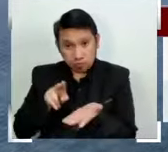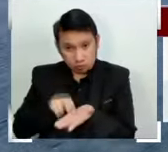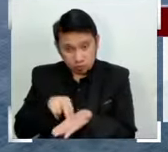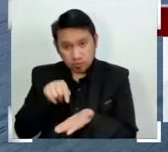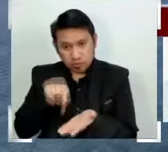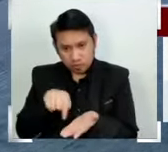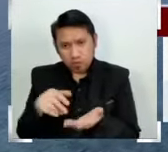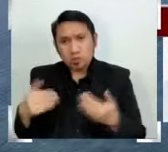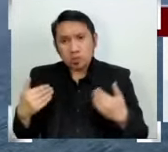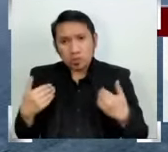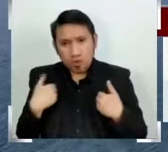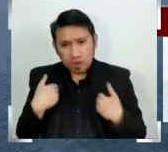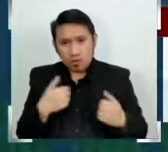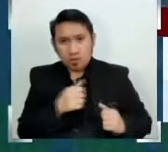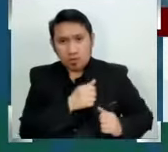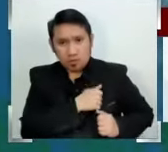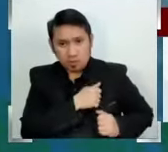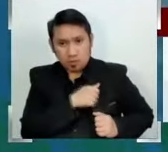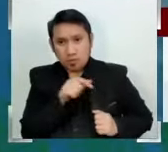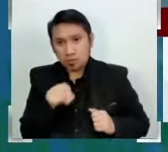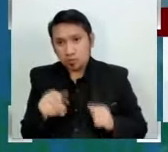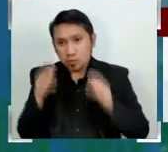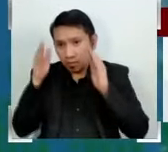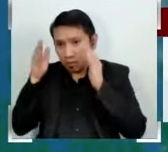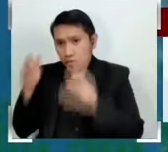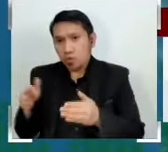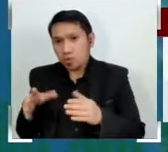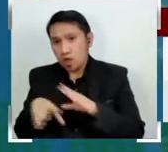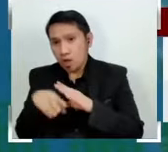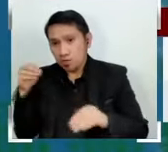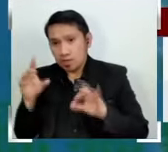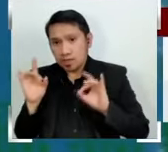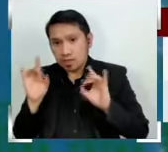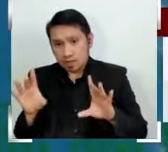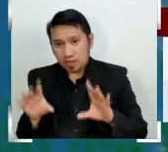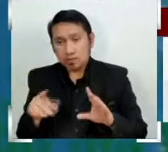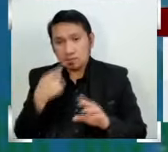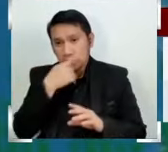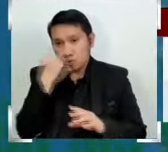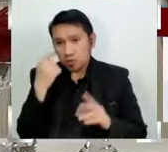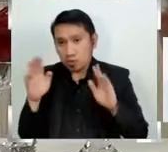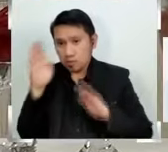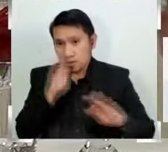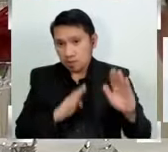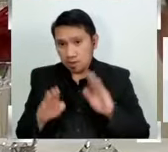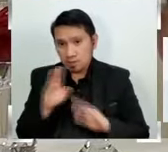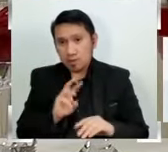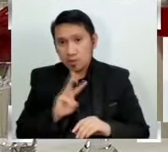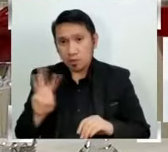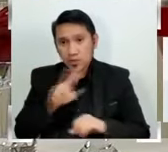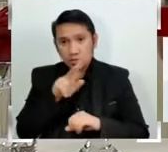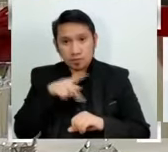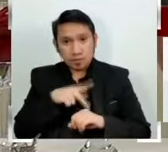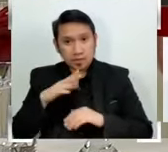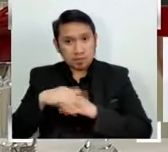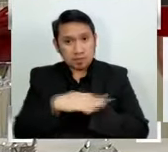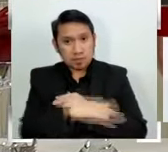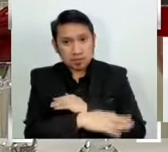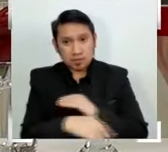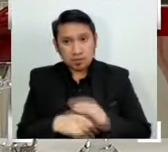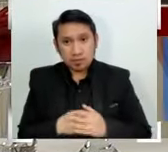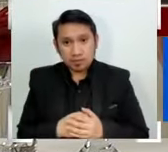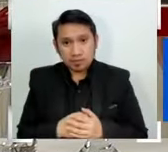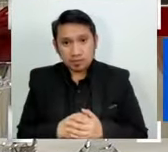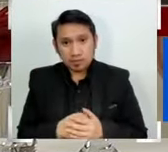armed forces sa mga bantang panlabas. Pangunahin dito ang umiikting na tensyon sa West Philippine Sea. If this conflict will